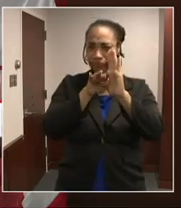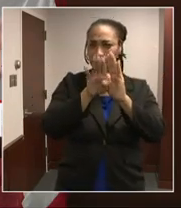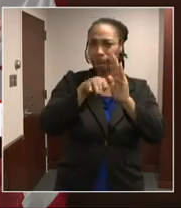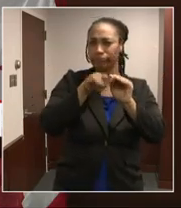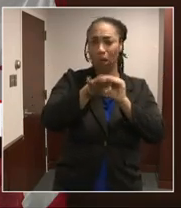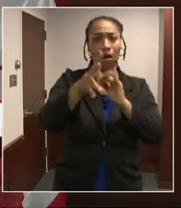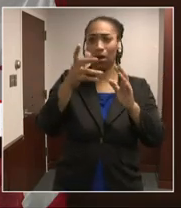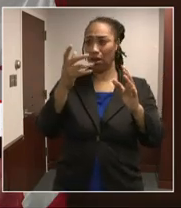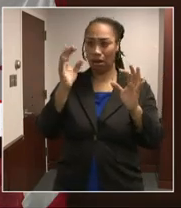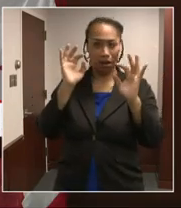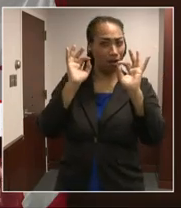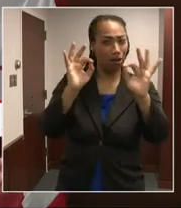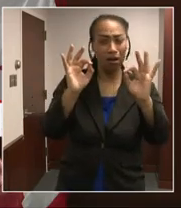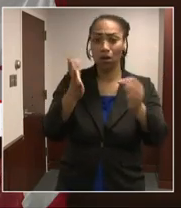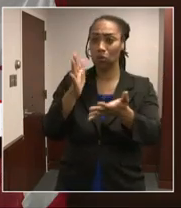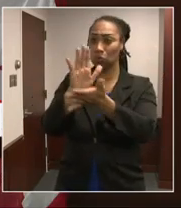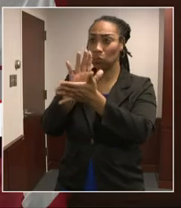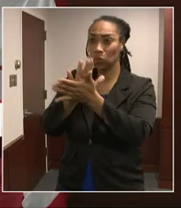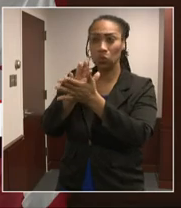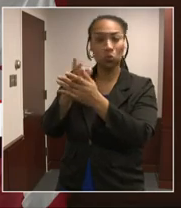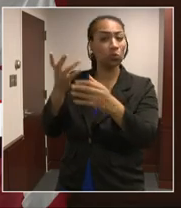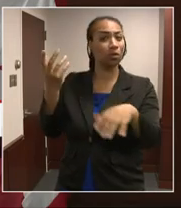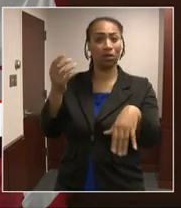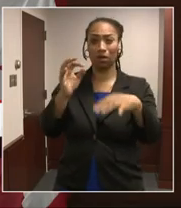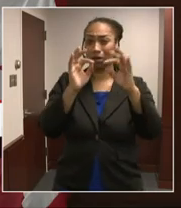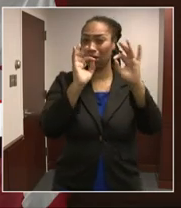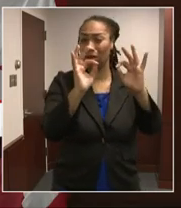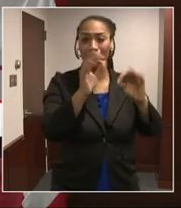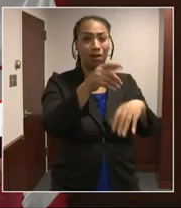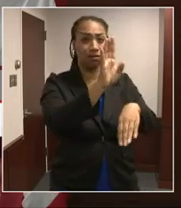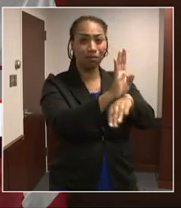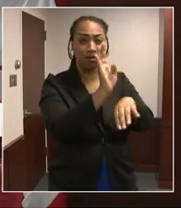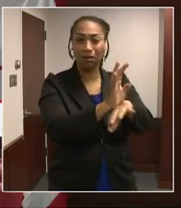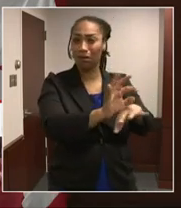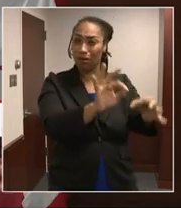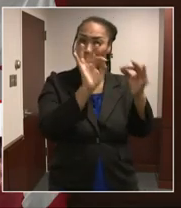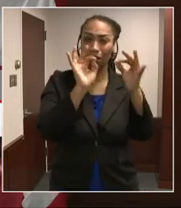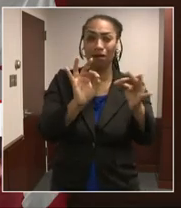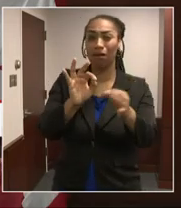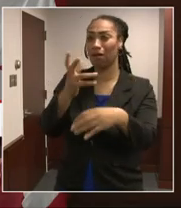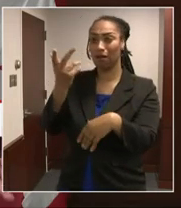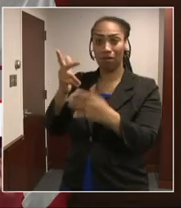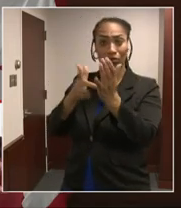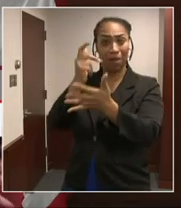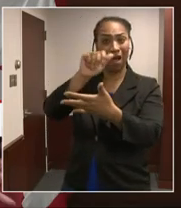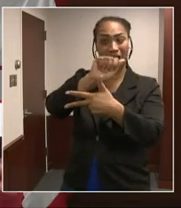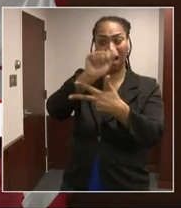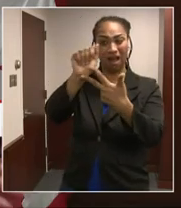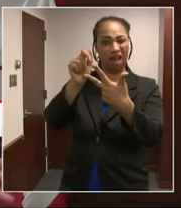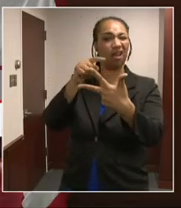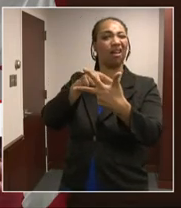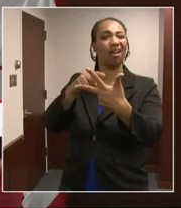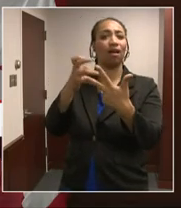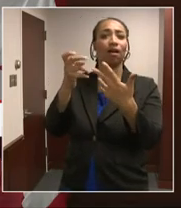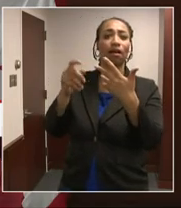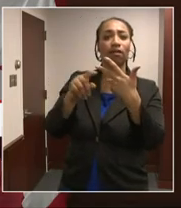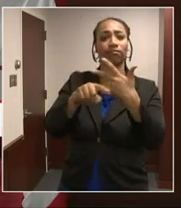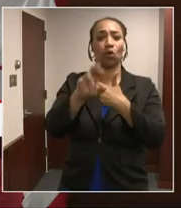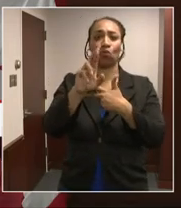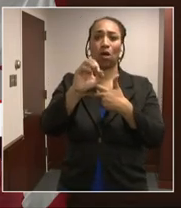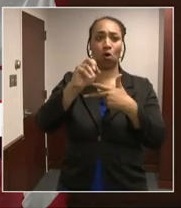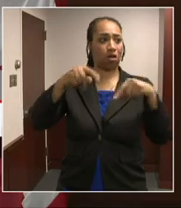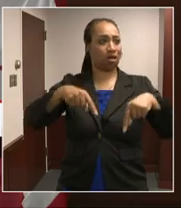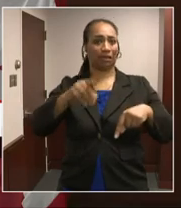district. We have broken records for visitation to the district. We just hosted 3 national special